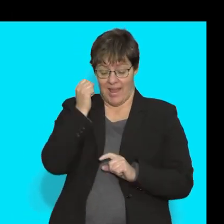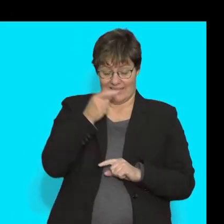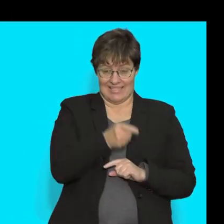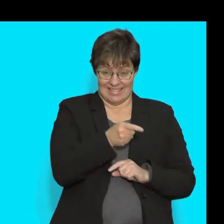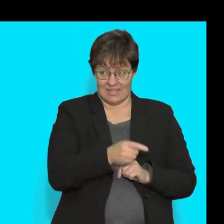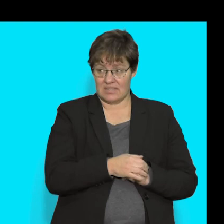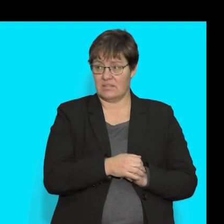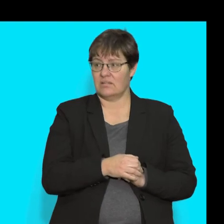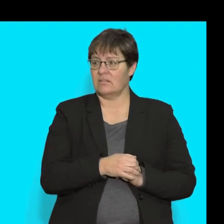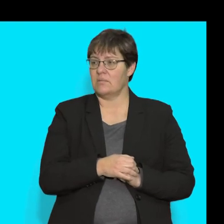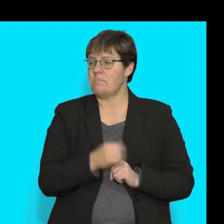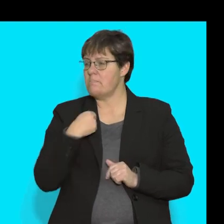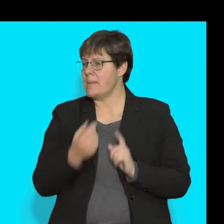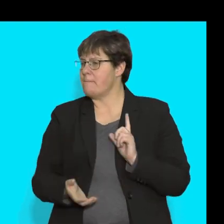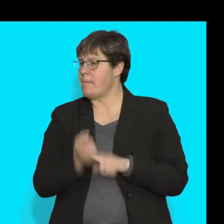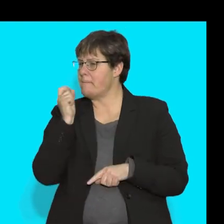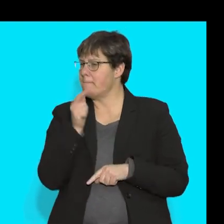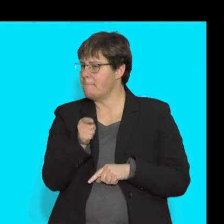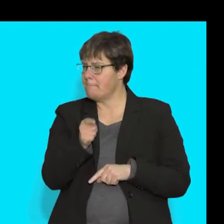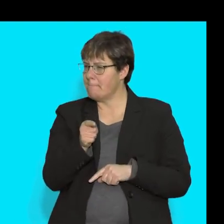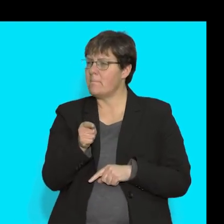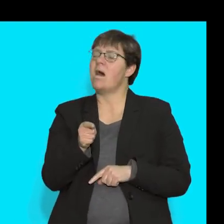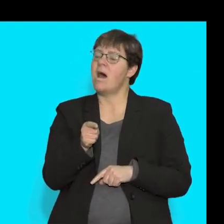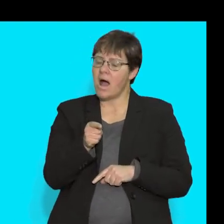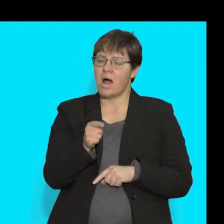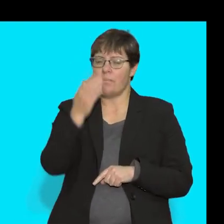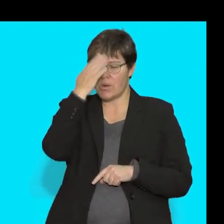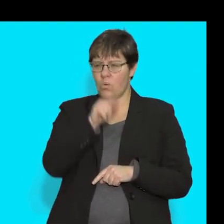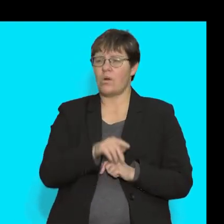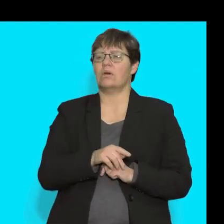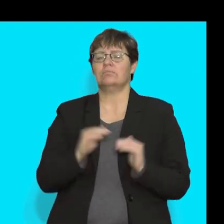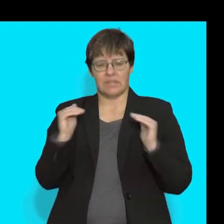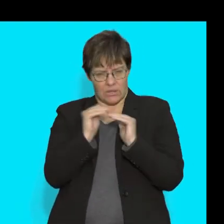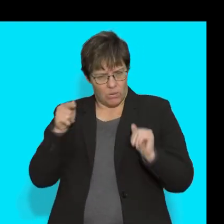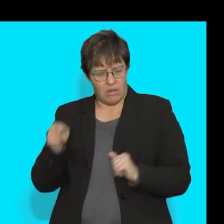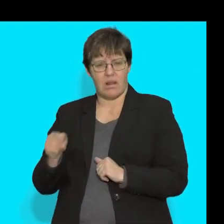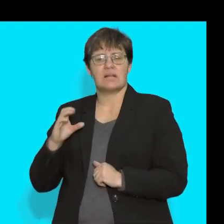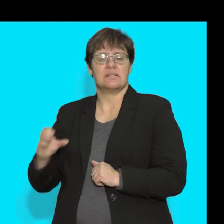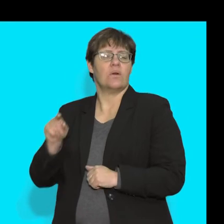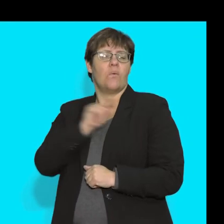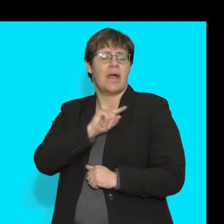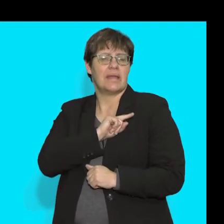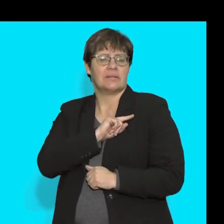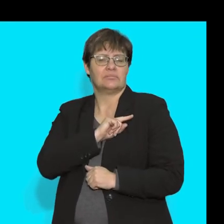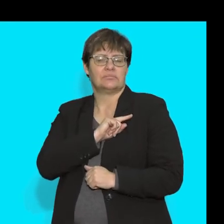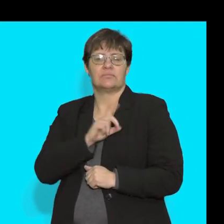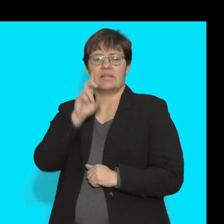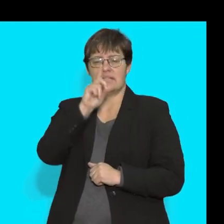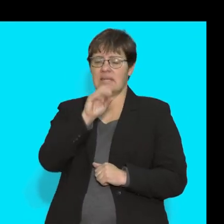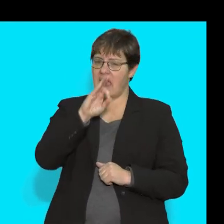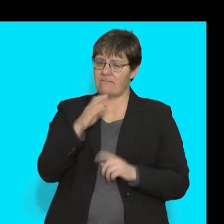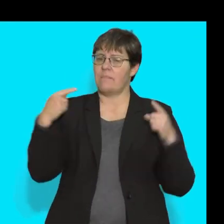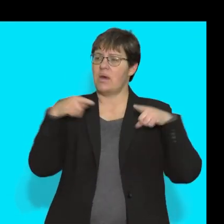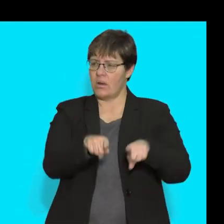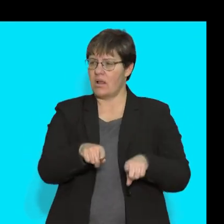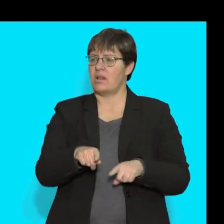find that. For me to find that angle, already that angle is actually equal to C because DF is